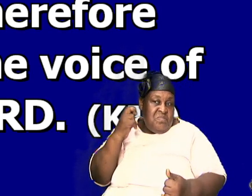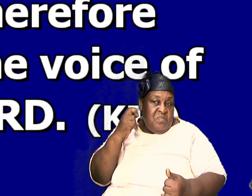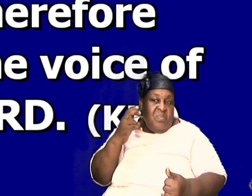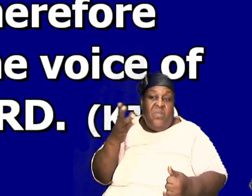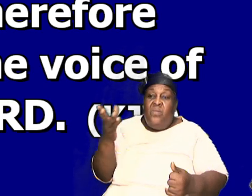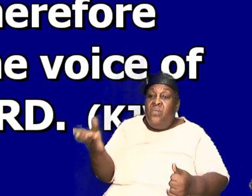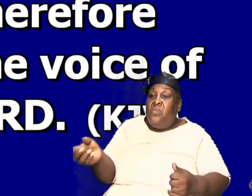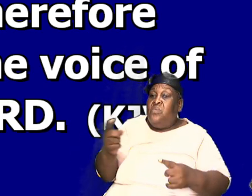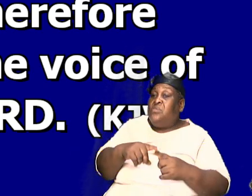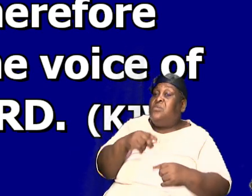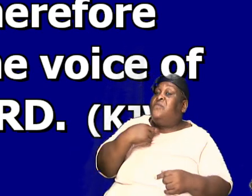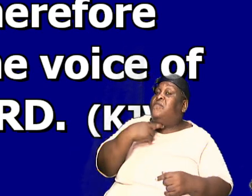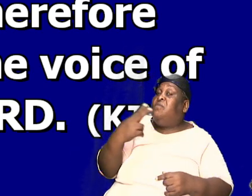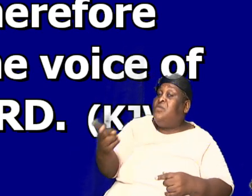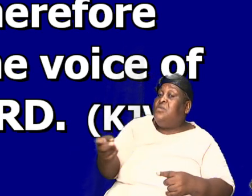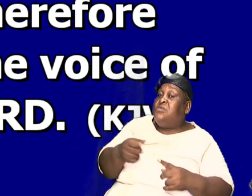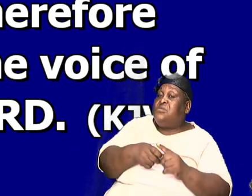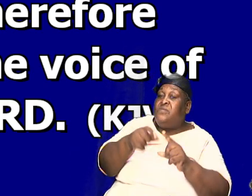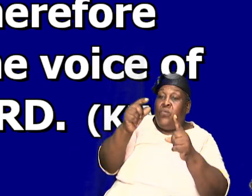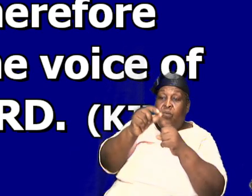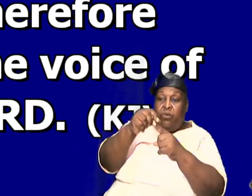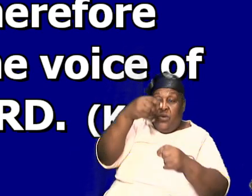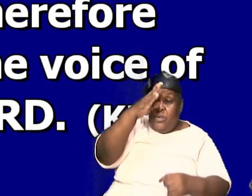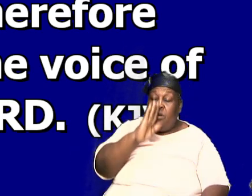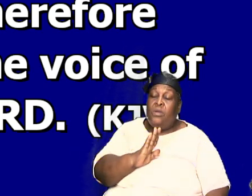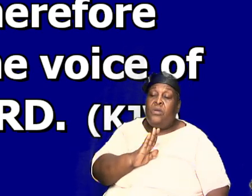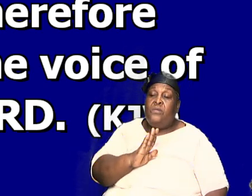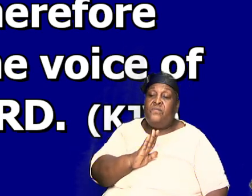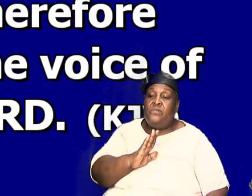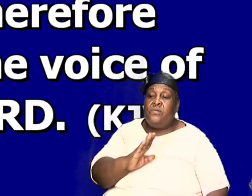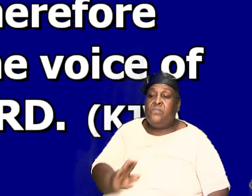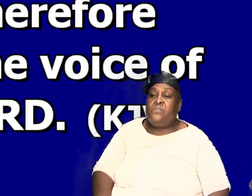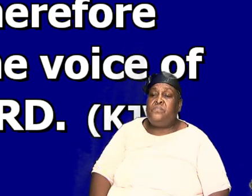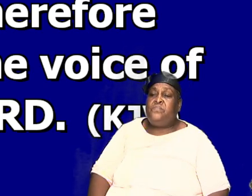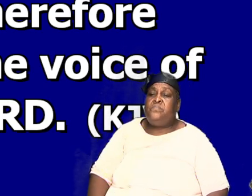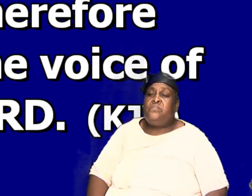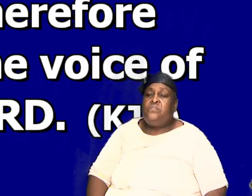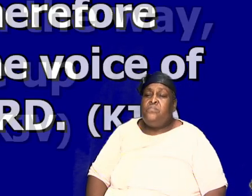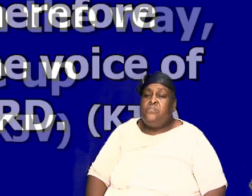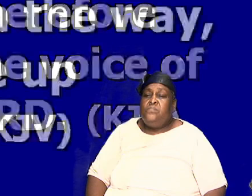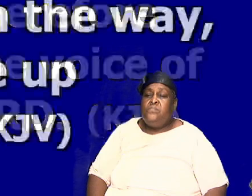thou unto the voice of the word of the Lord.